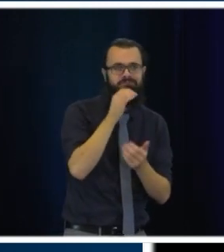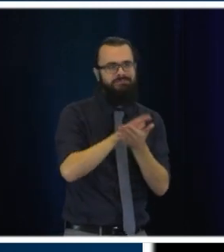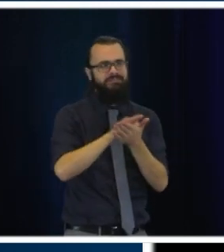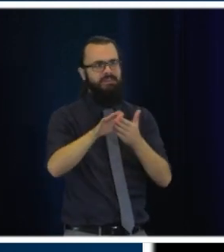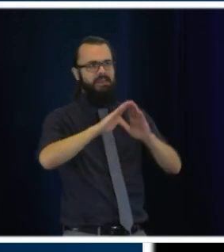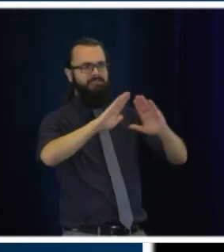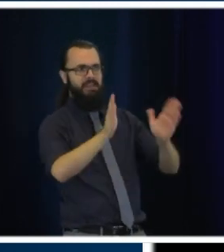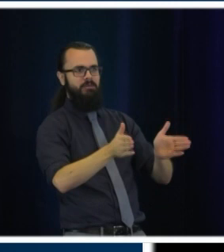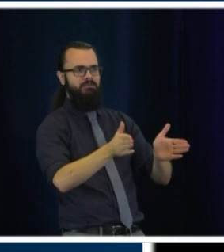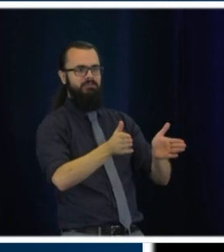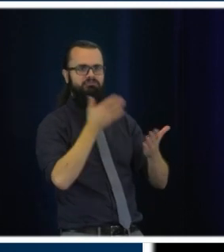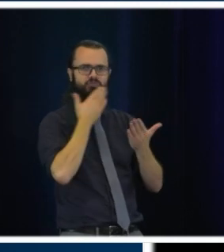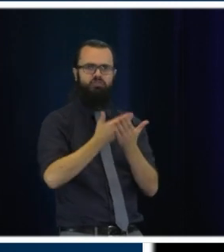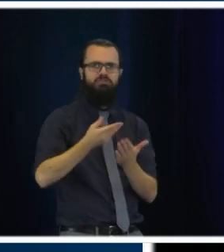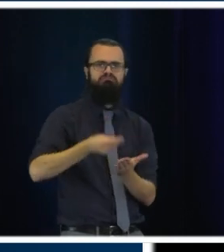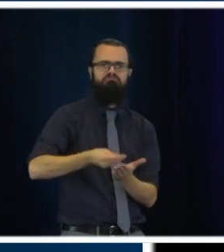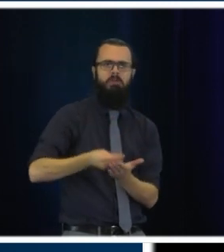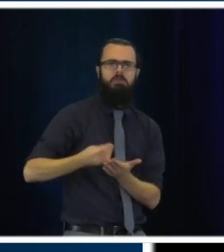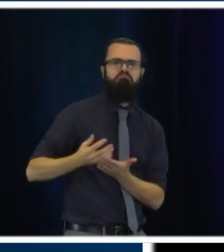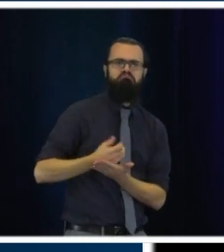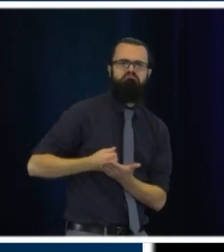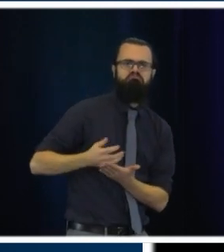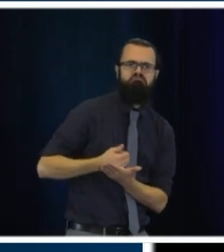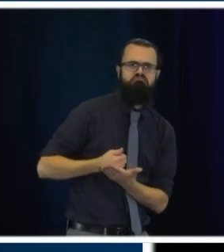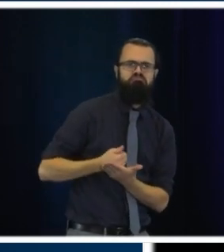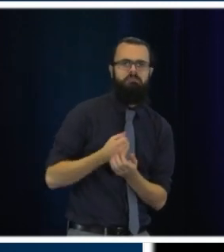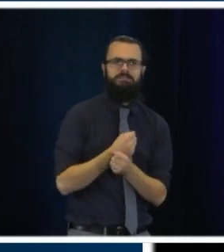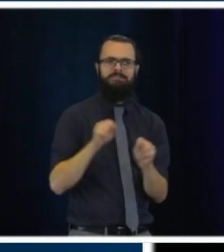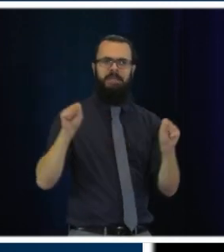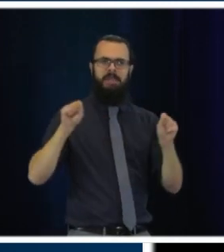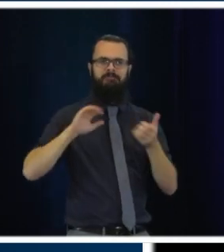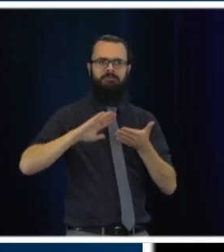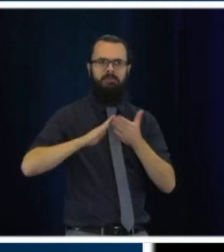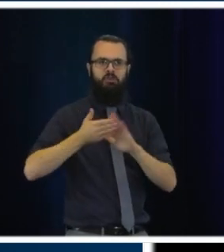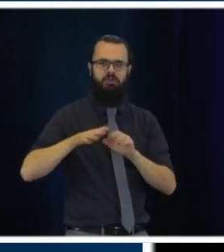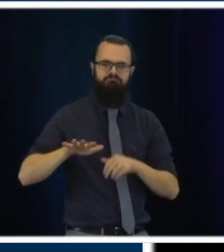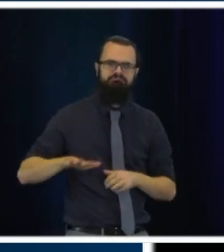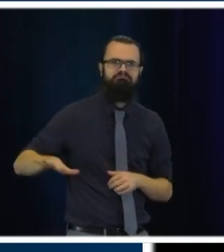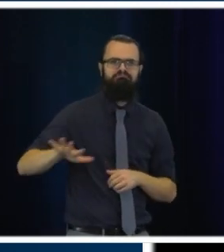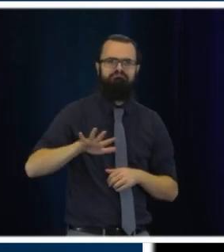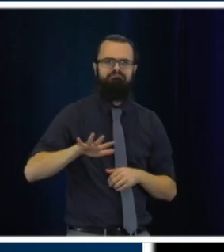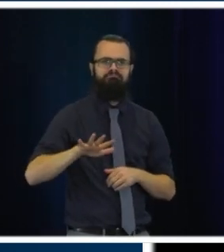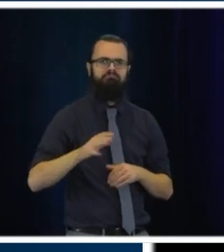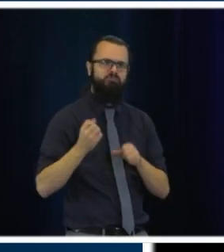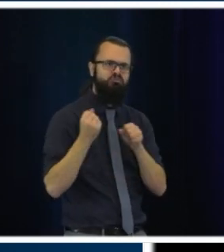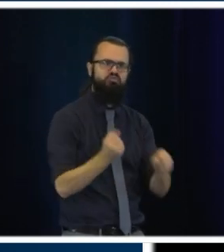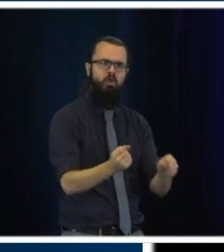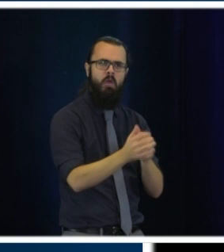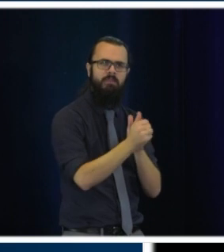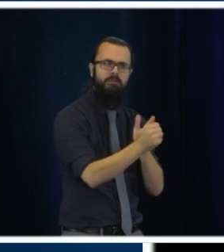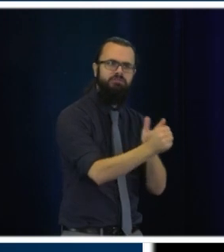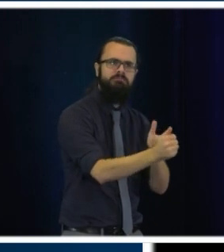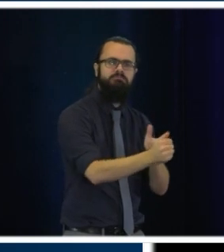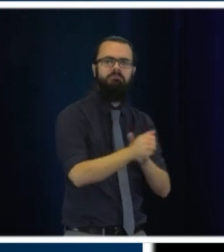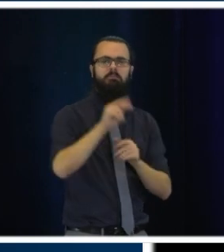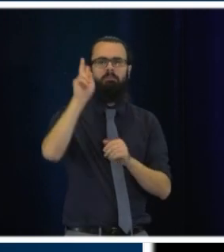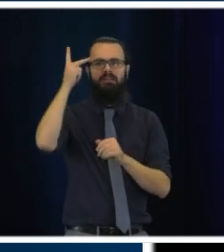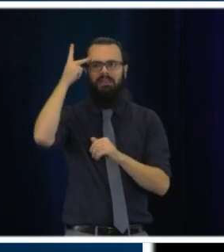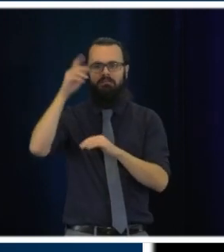safe neighborhoods. We see a root of that tree that has strong leadership, political influence, sense of